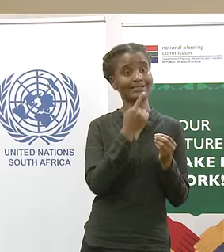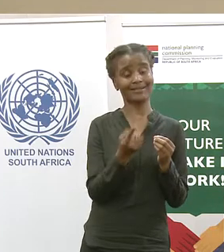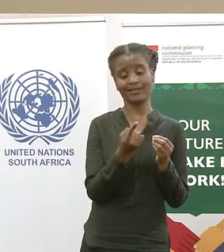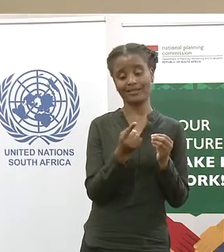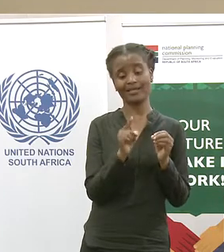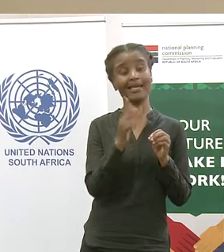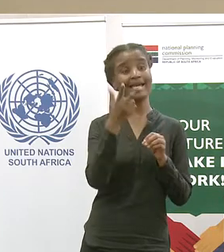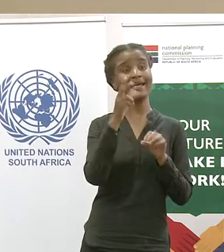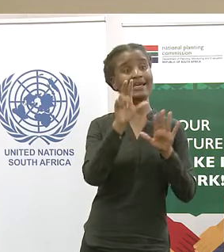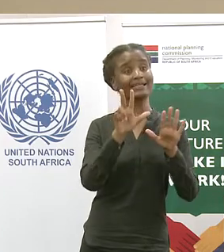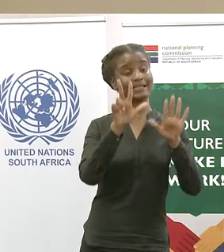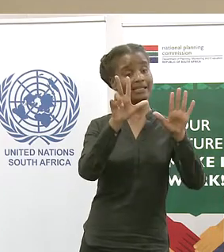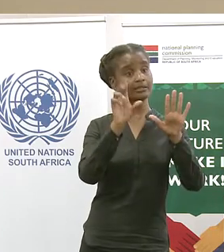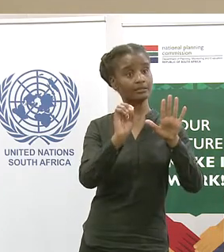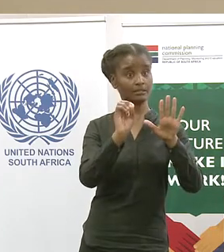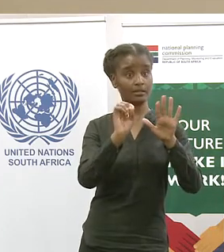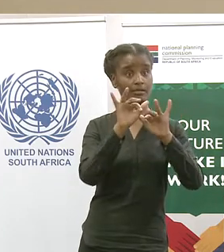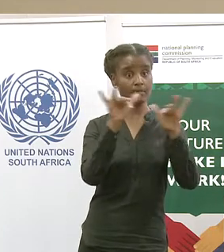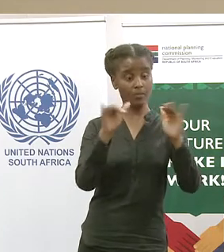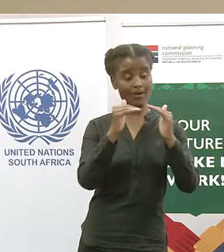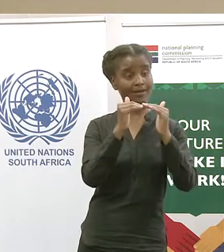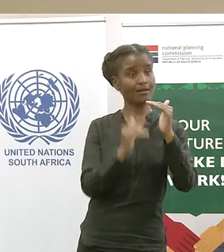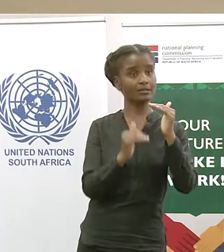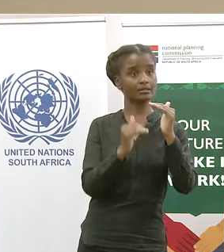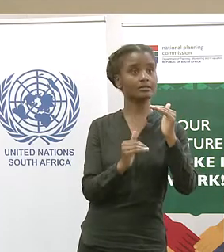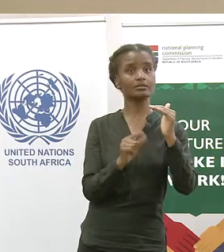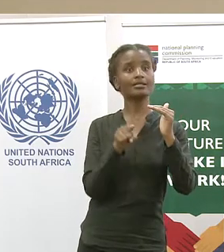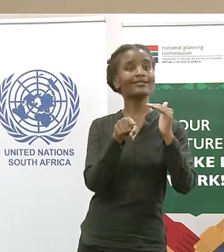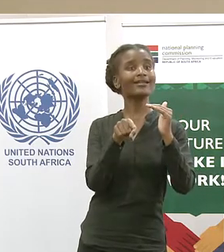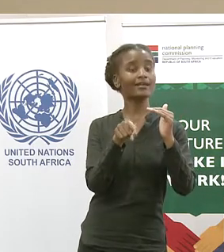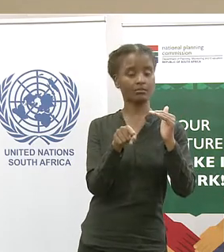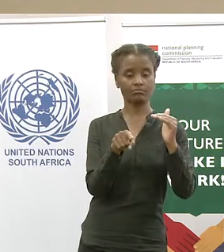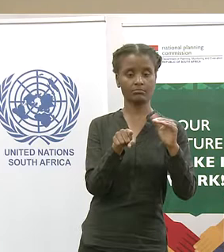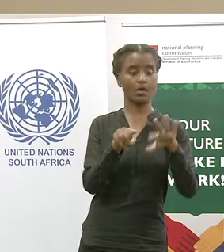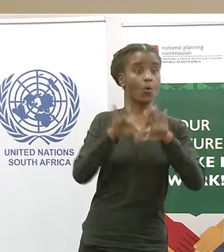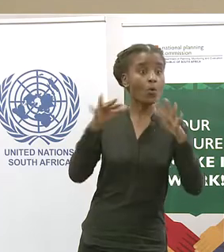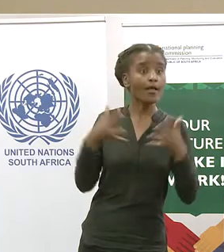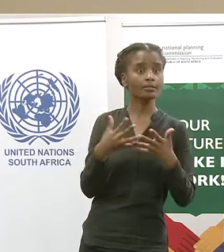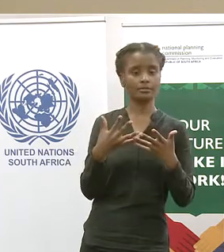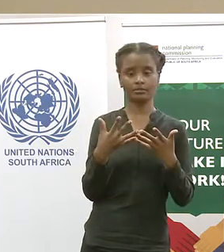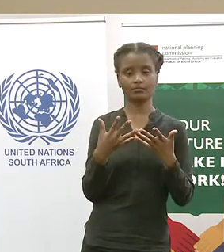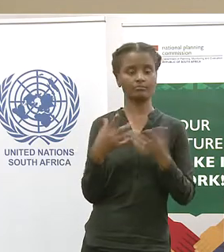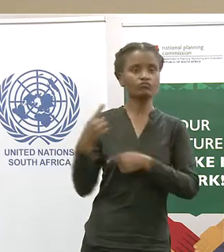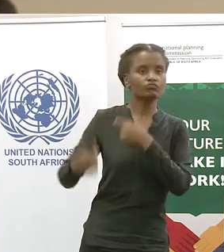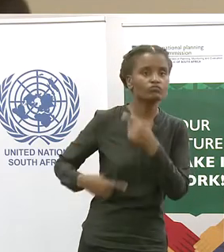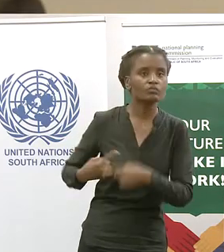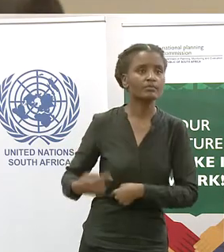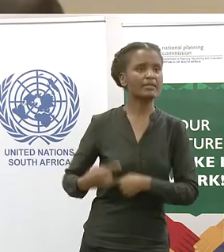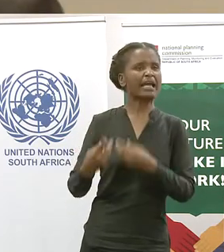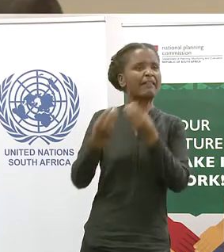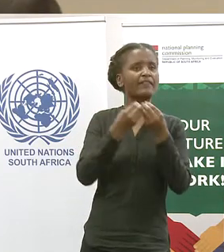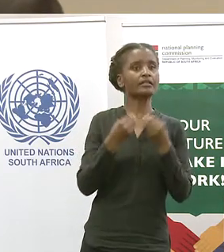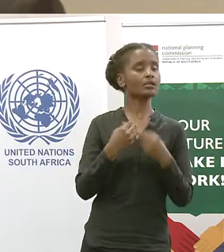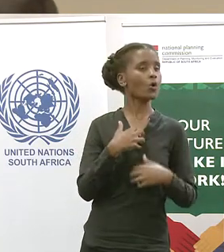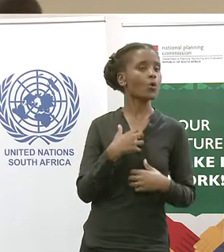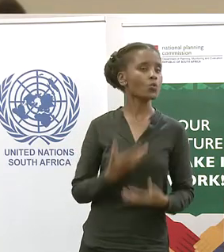less than 80 people in the world own more than half the world's wealth. And so when I think about this global context and I think